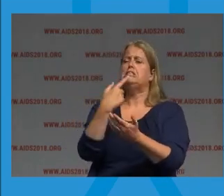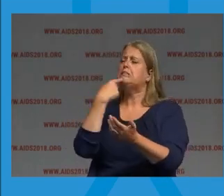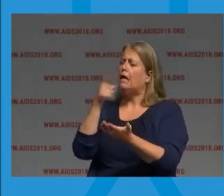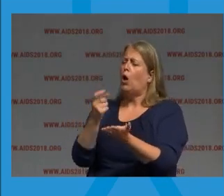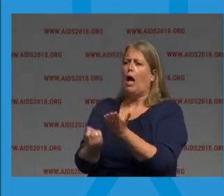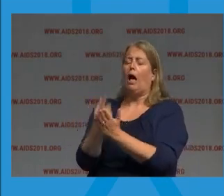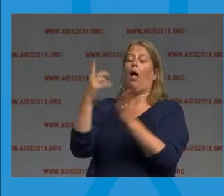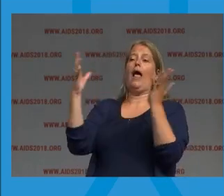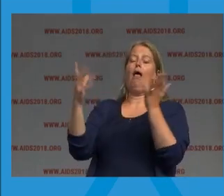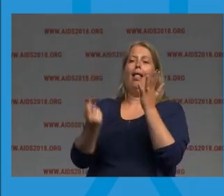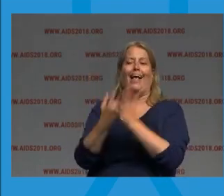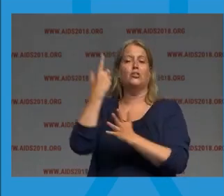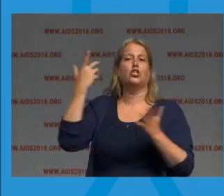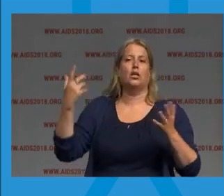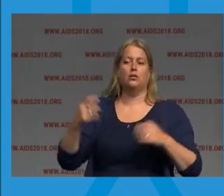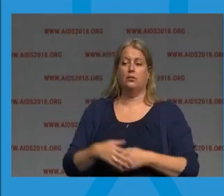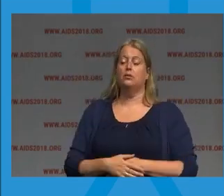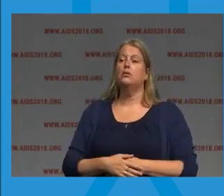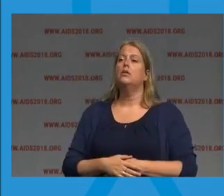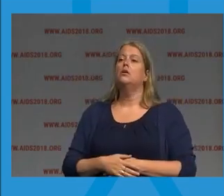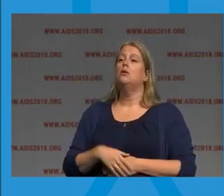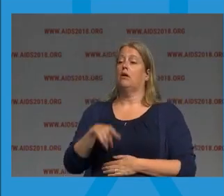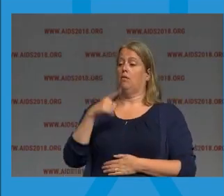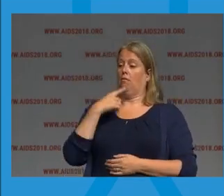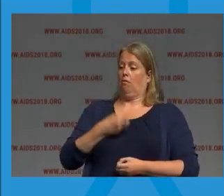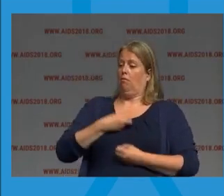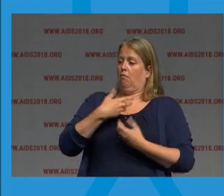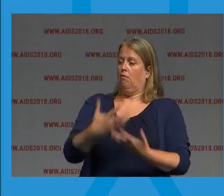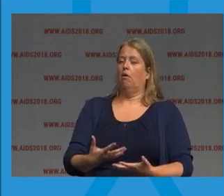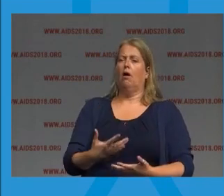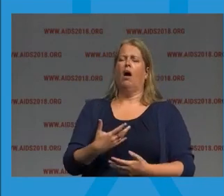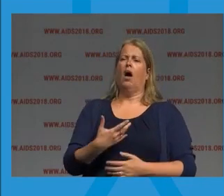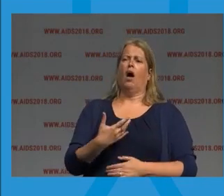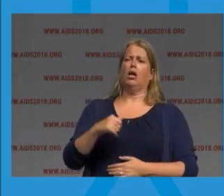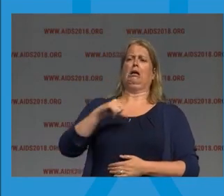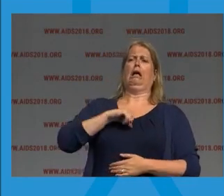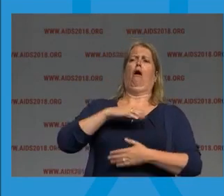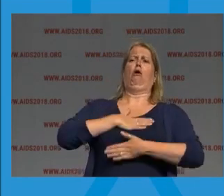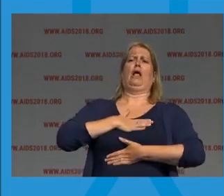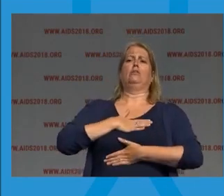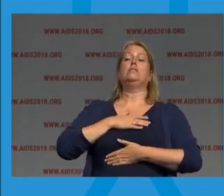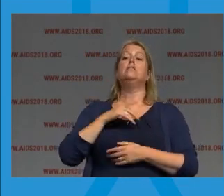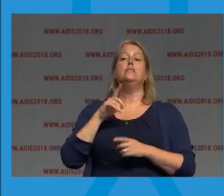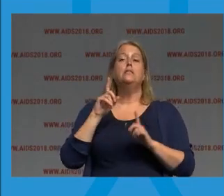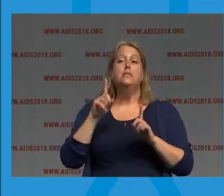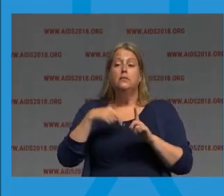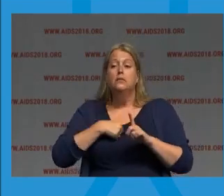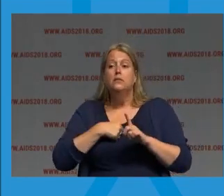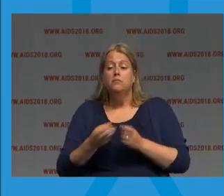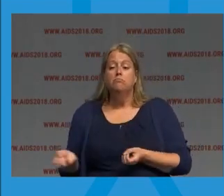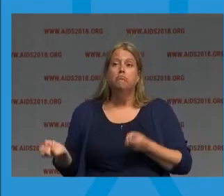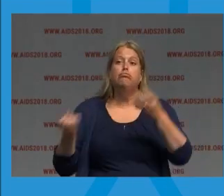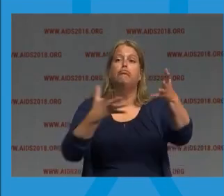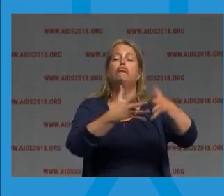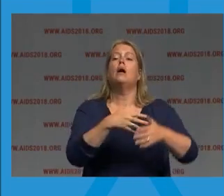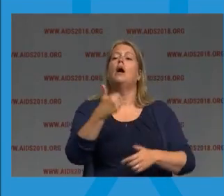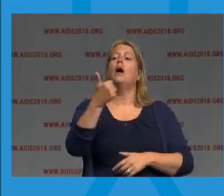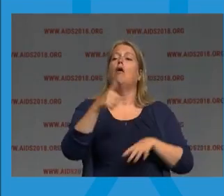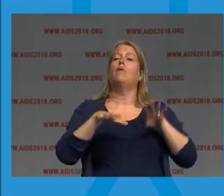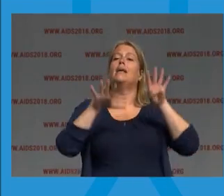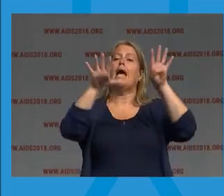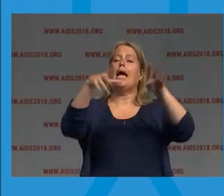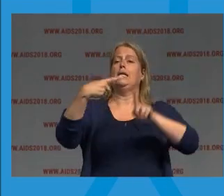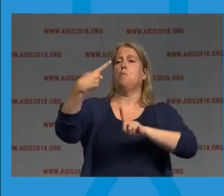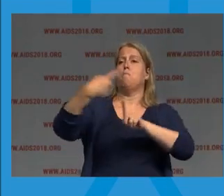accidental. On a plea of guilty because she was not represented in court by anyone, She was sentenced to 9 months in prison